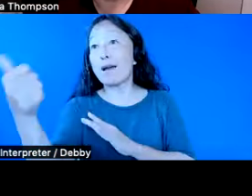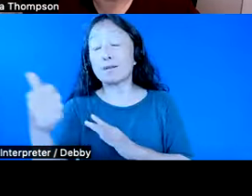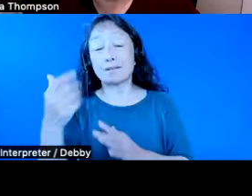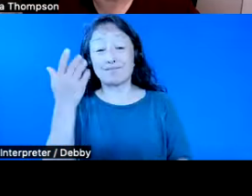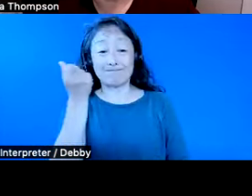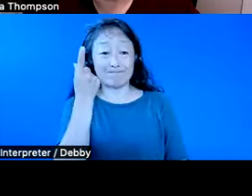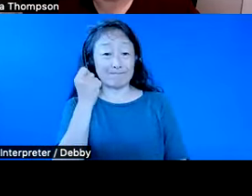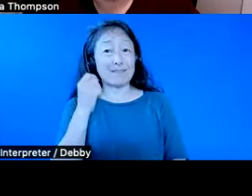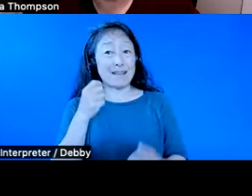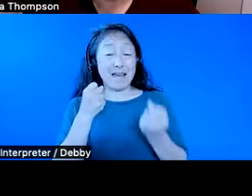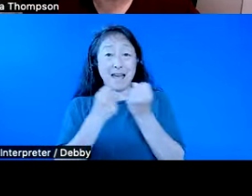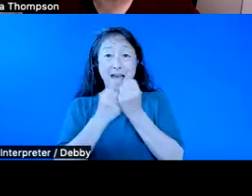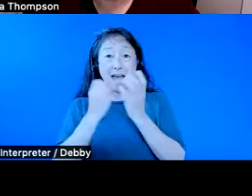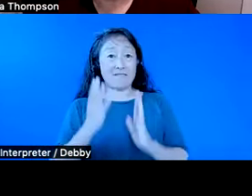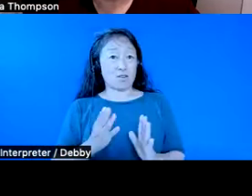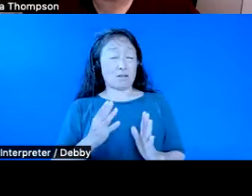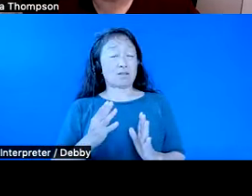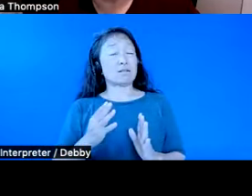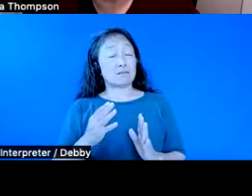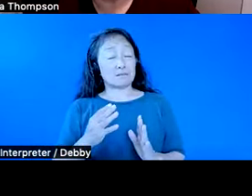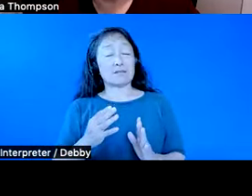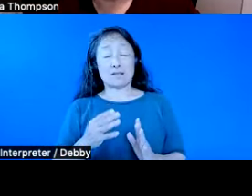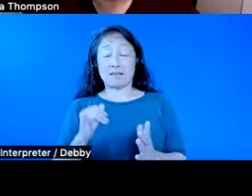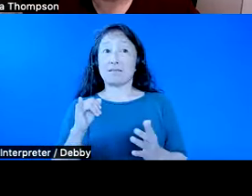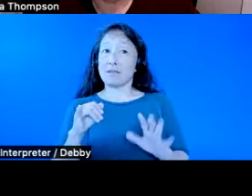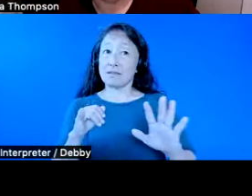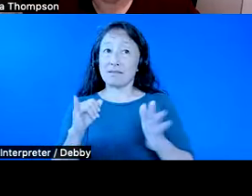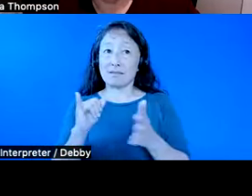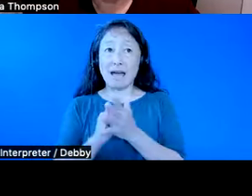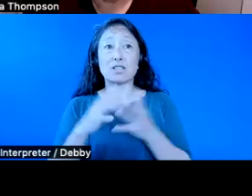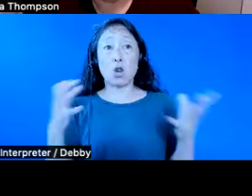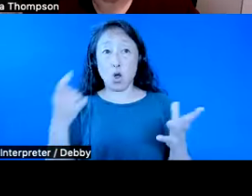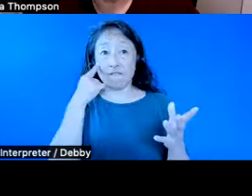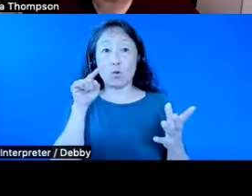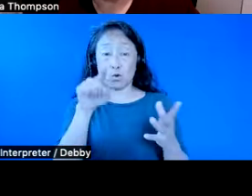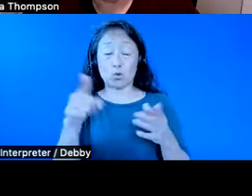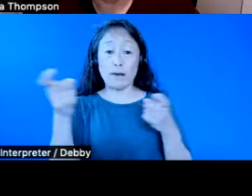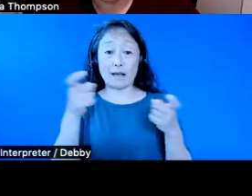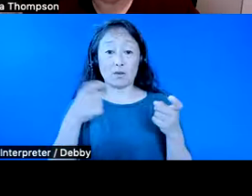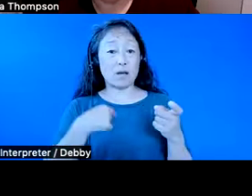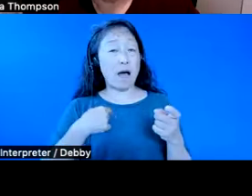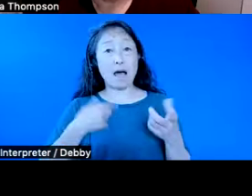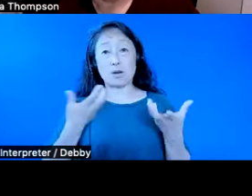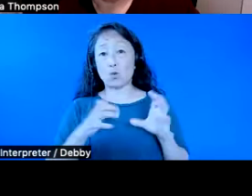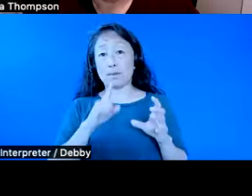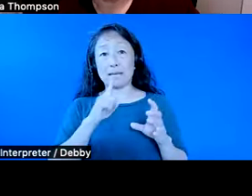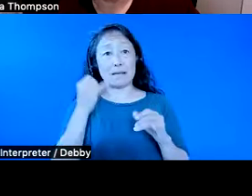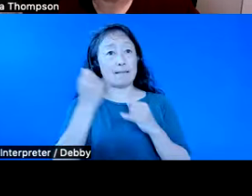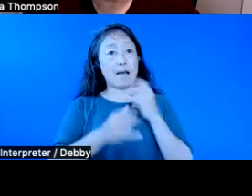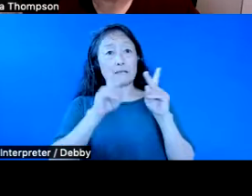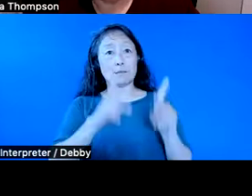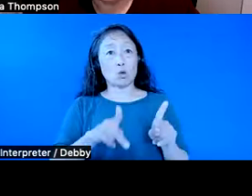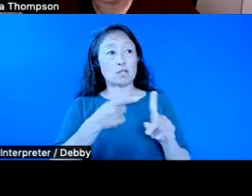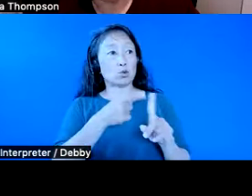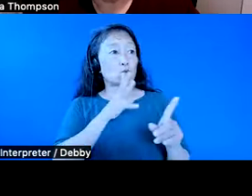never want to be the last person somebody was talking to when they took their life. And I did